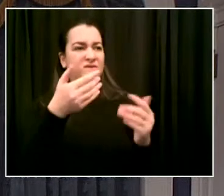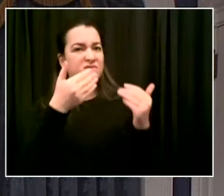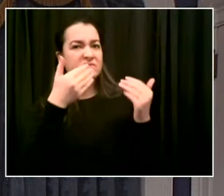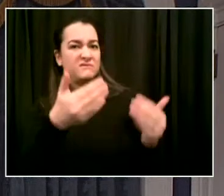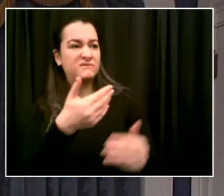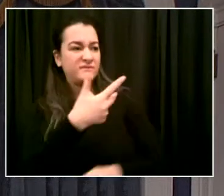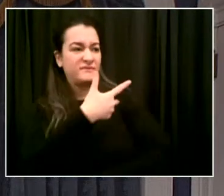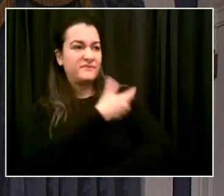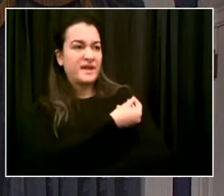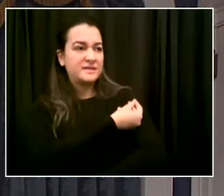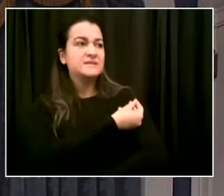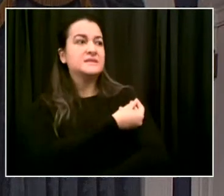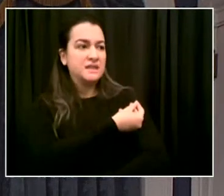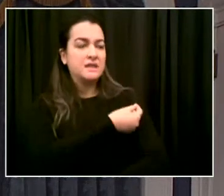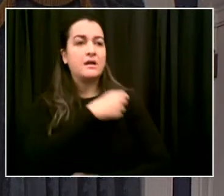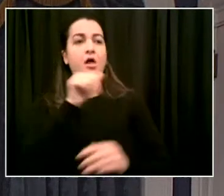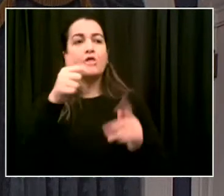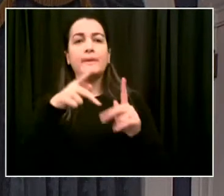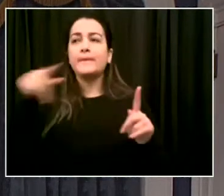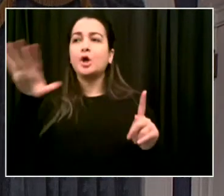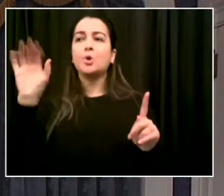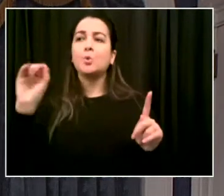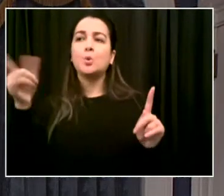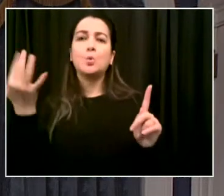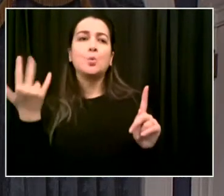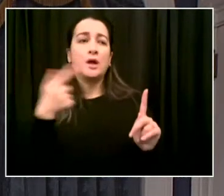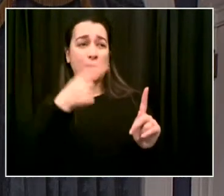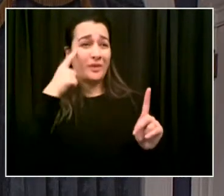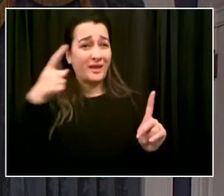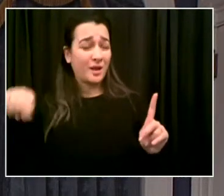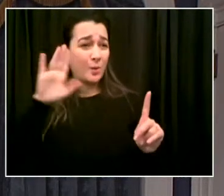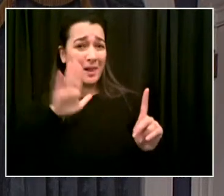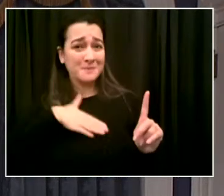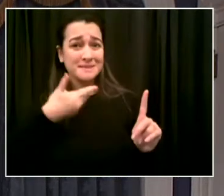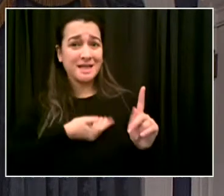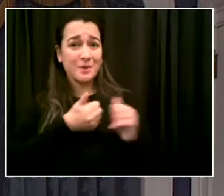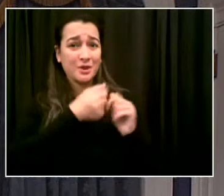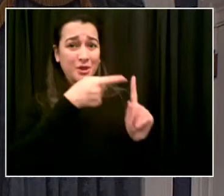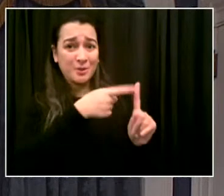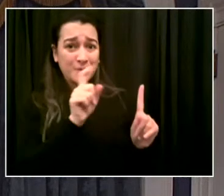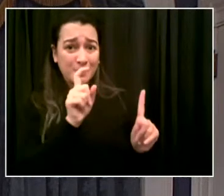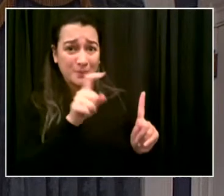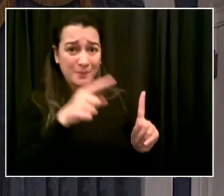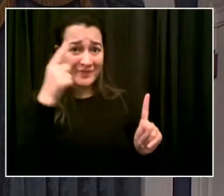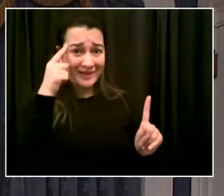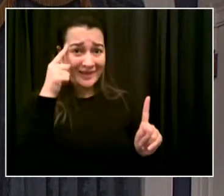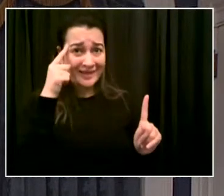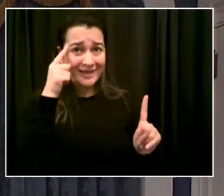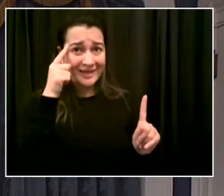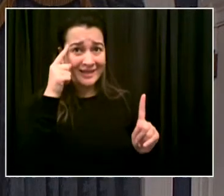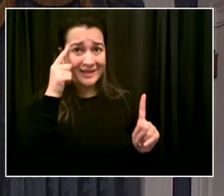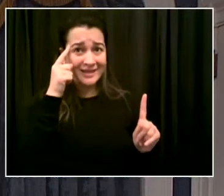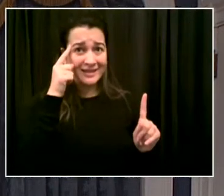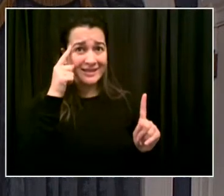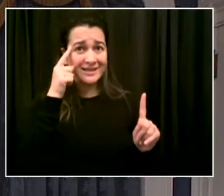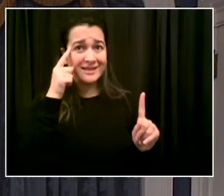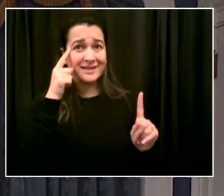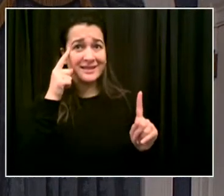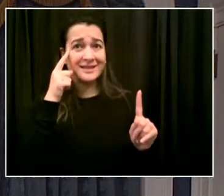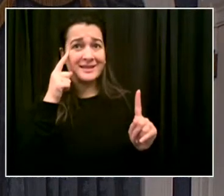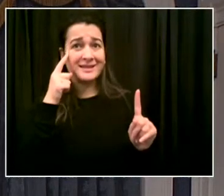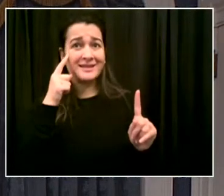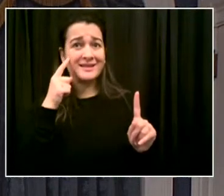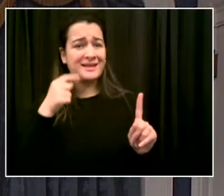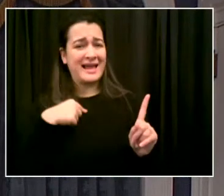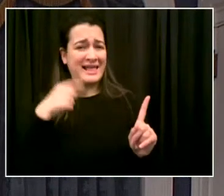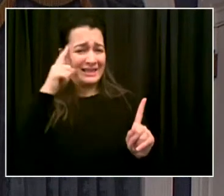wait, but what is wrong with top city officials who are really dealing with the public and have to do